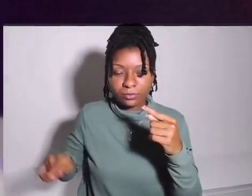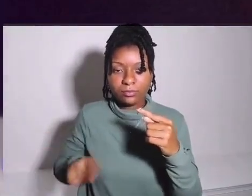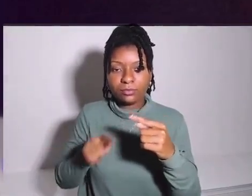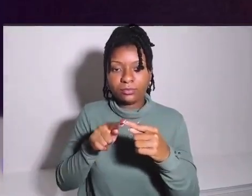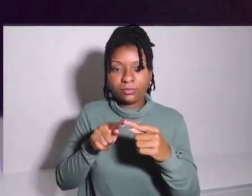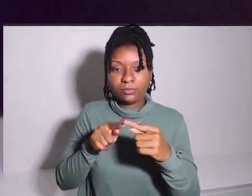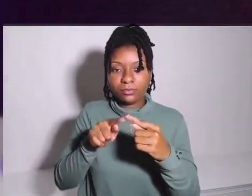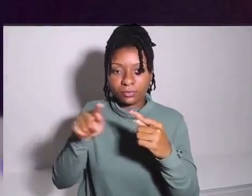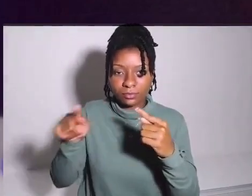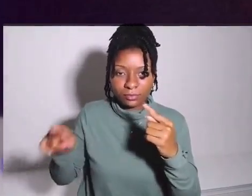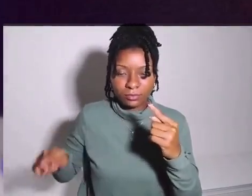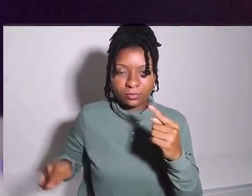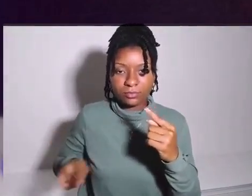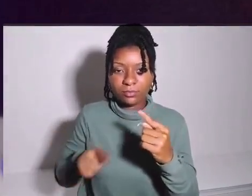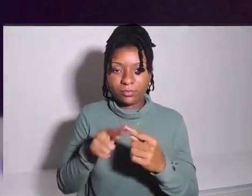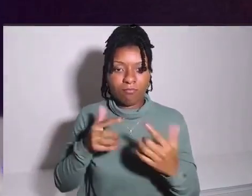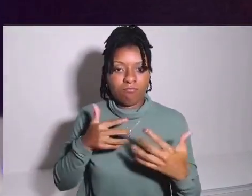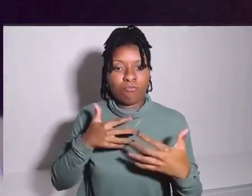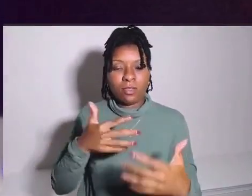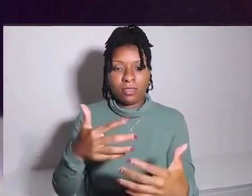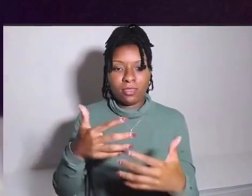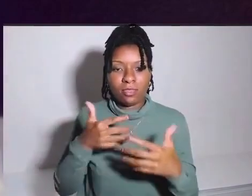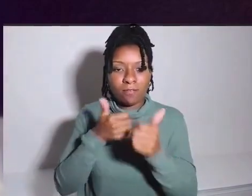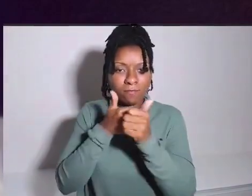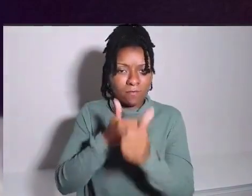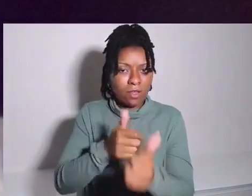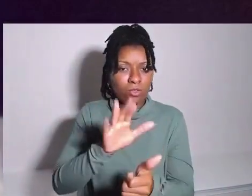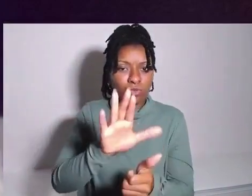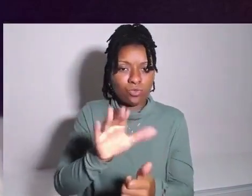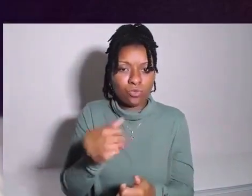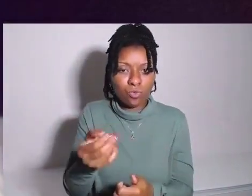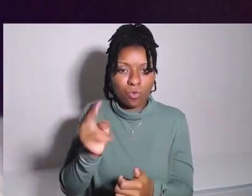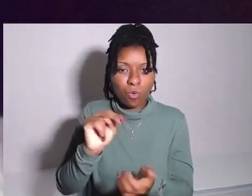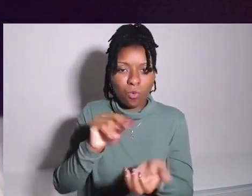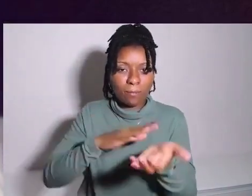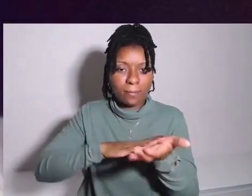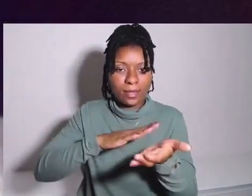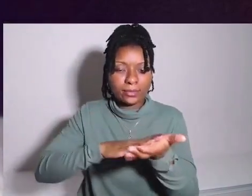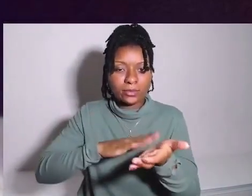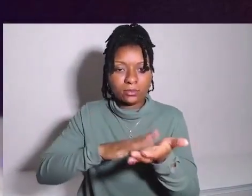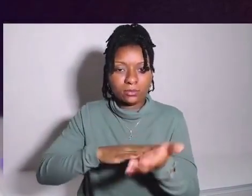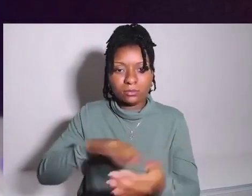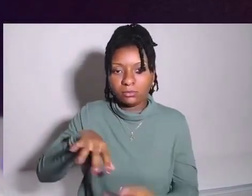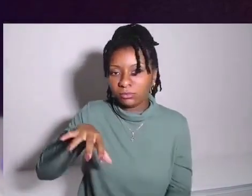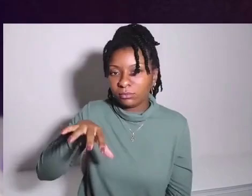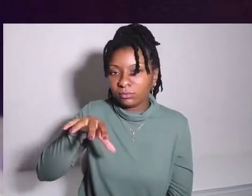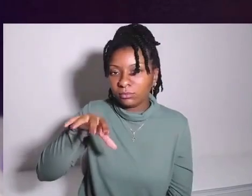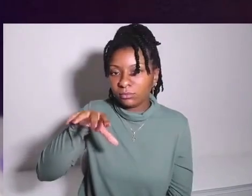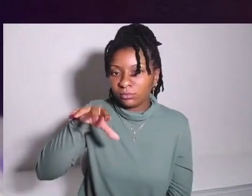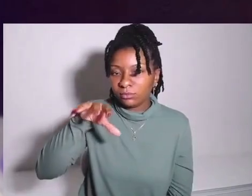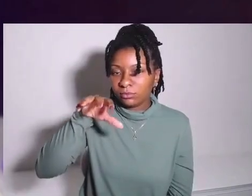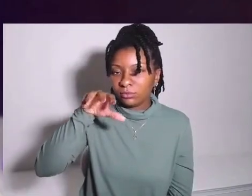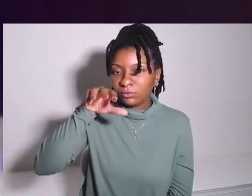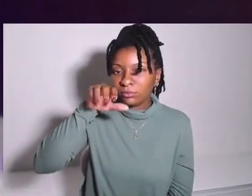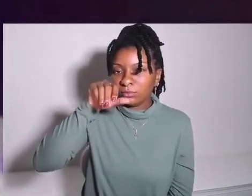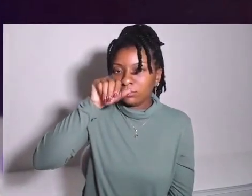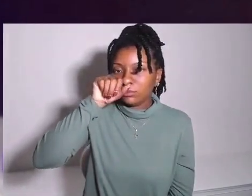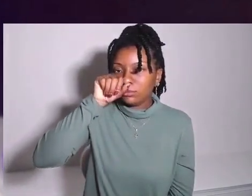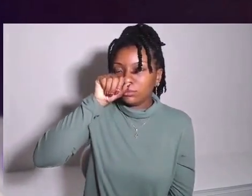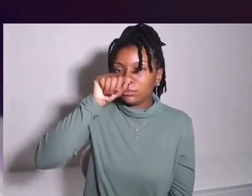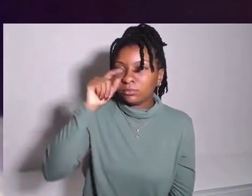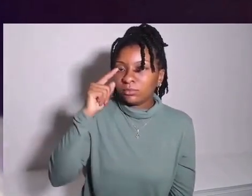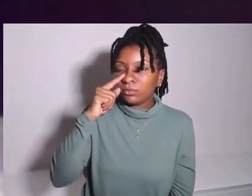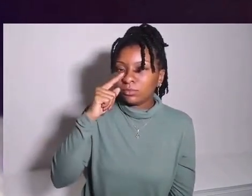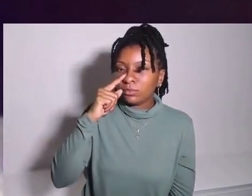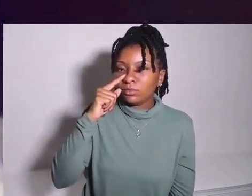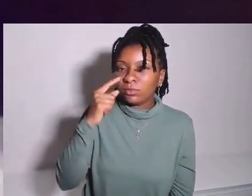Again, at your own pace, inhaling through your nose and exhaling. And if you have access to sound today,